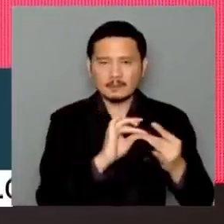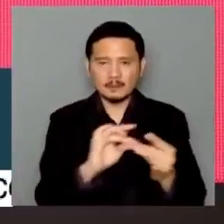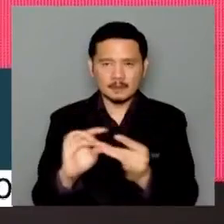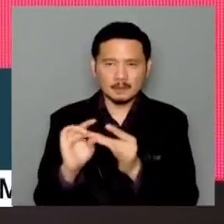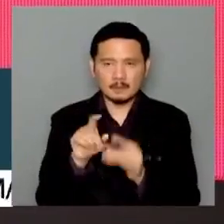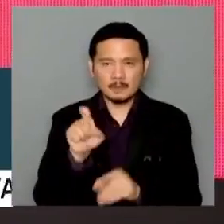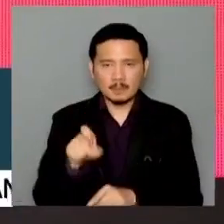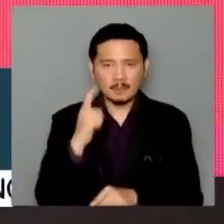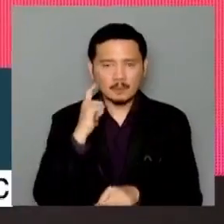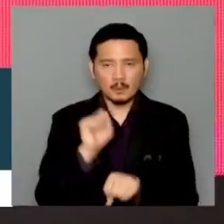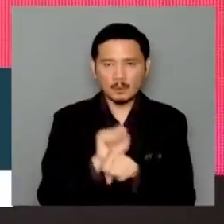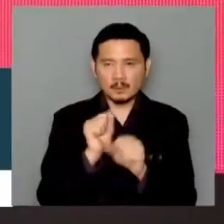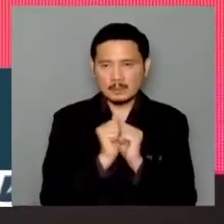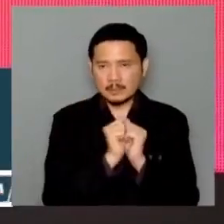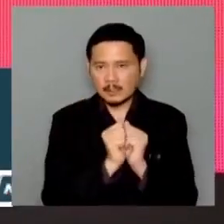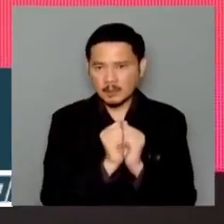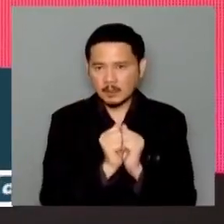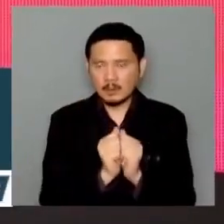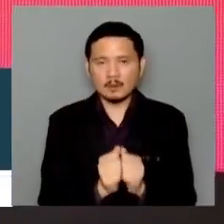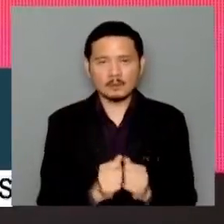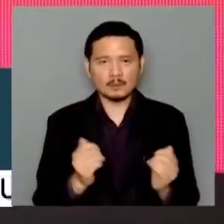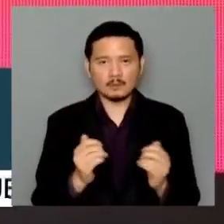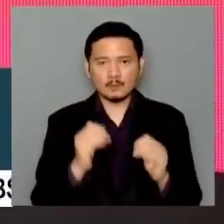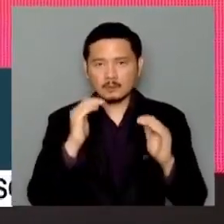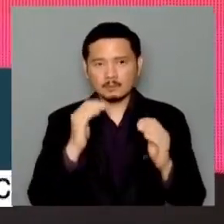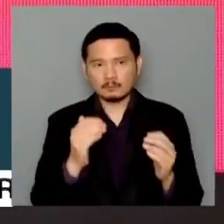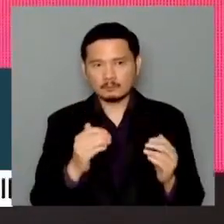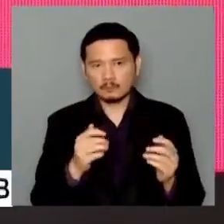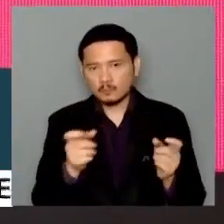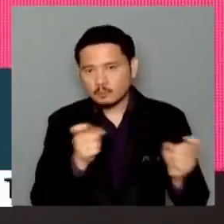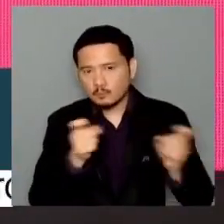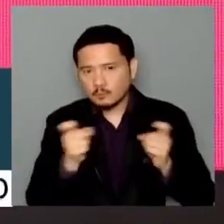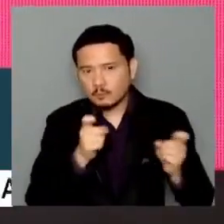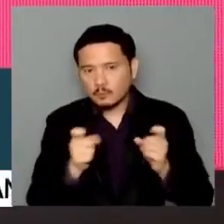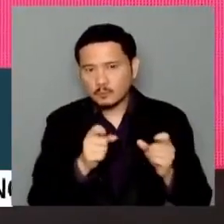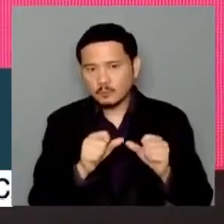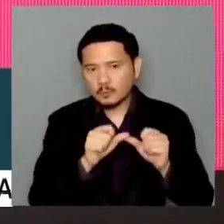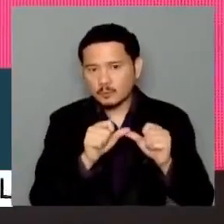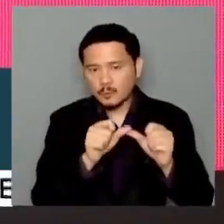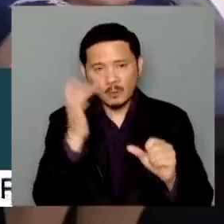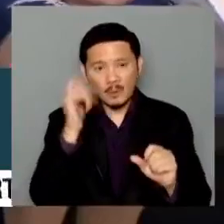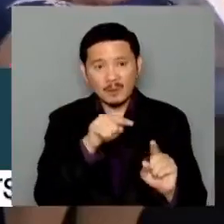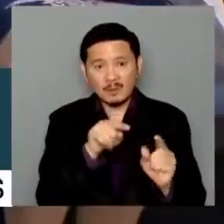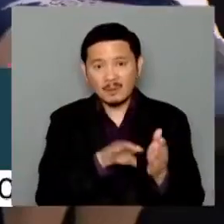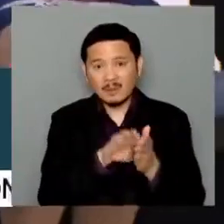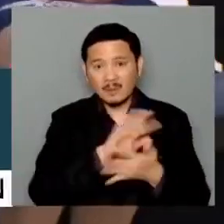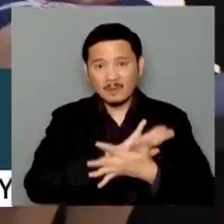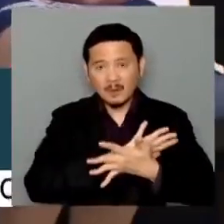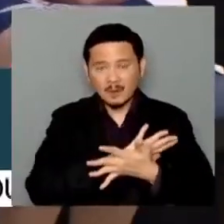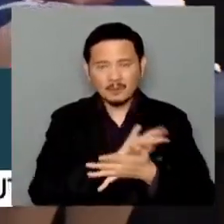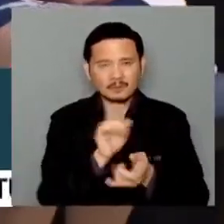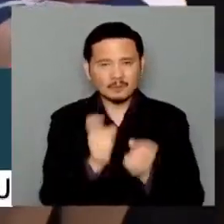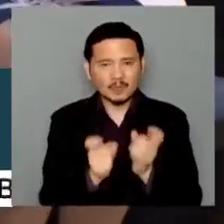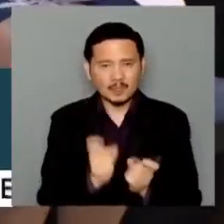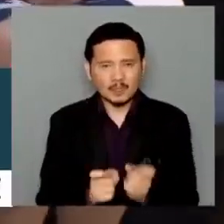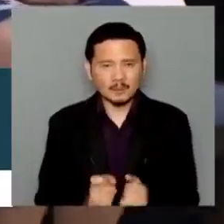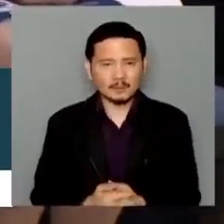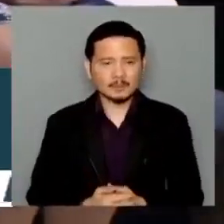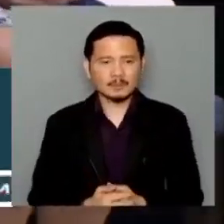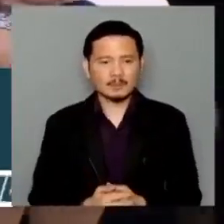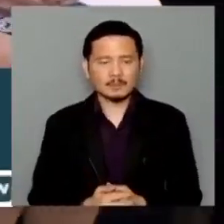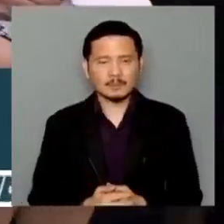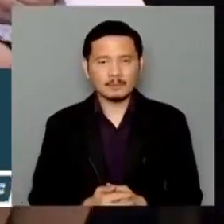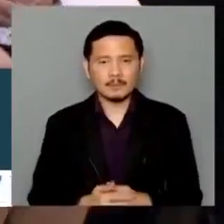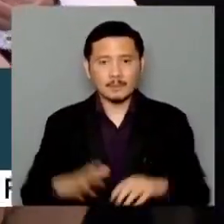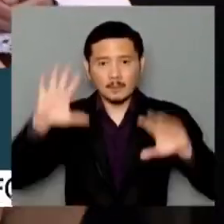as the country continues to deal with the evolving pandemic situation. Carmina, the president also stressed that